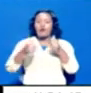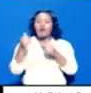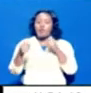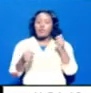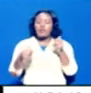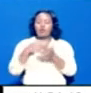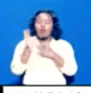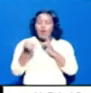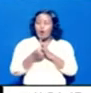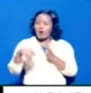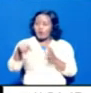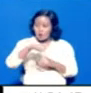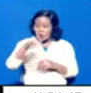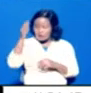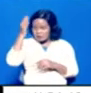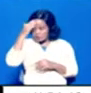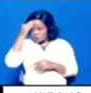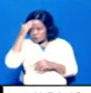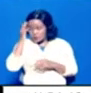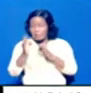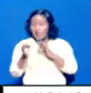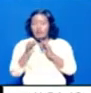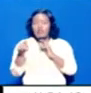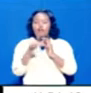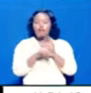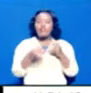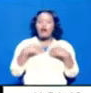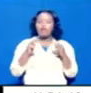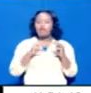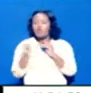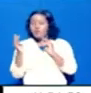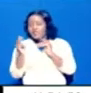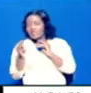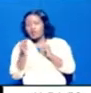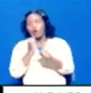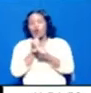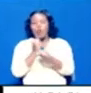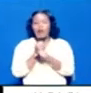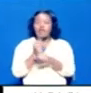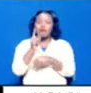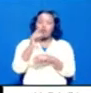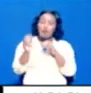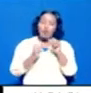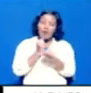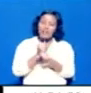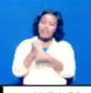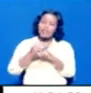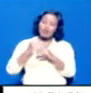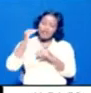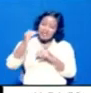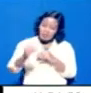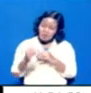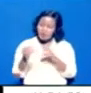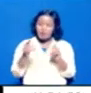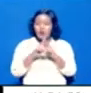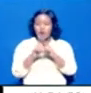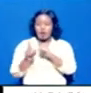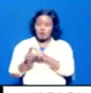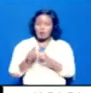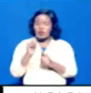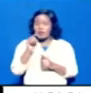know whether we have moved from 1 year, whether we are performing from 1 year to the next year, and what has not happened. And it is